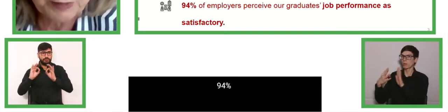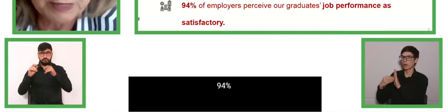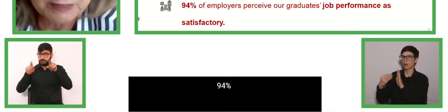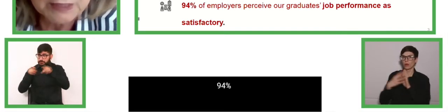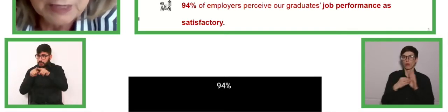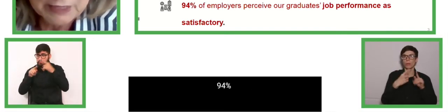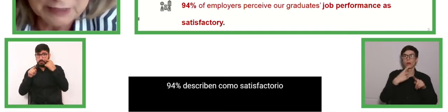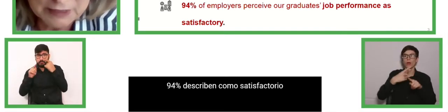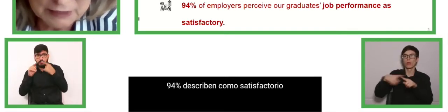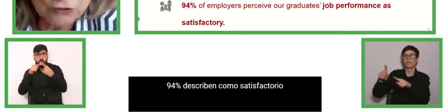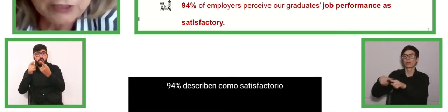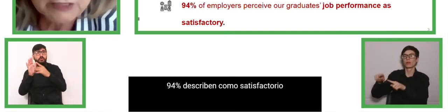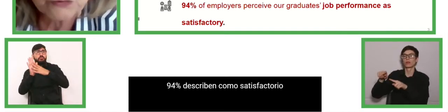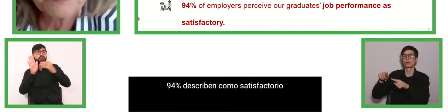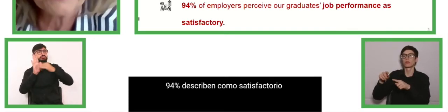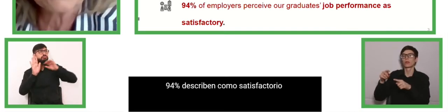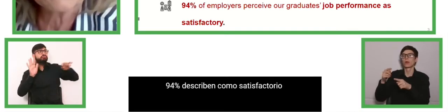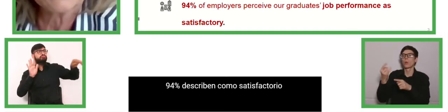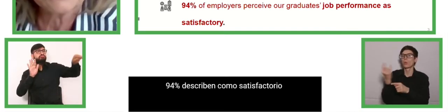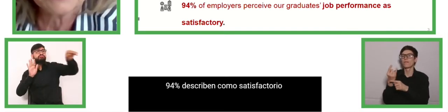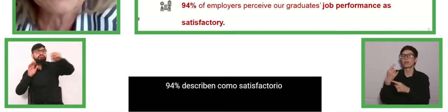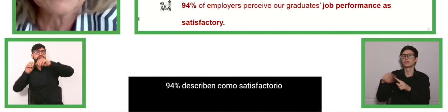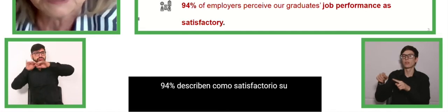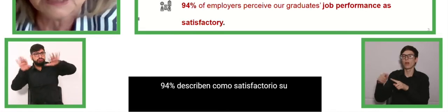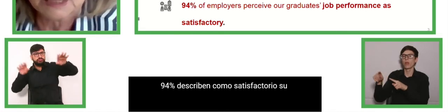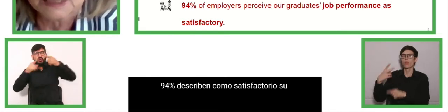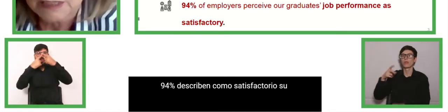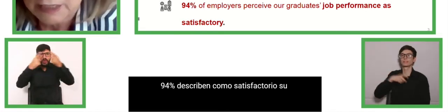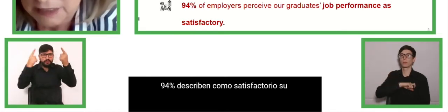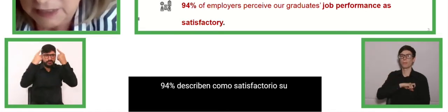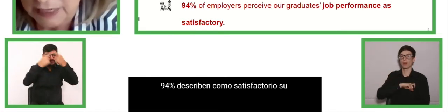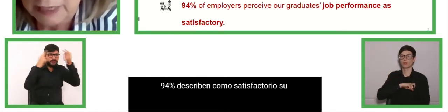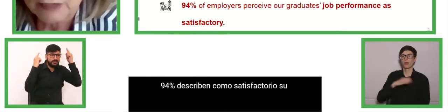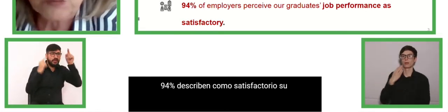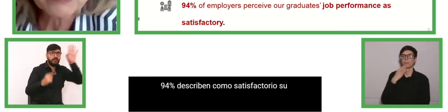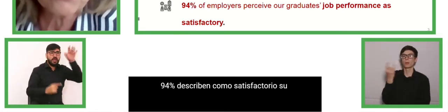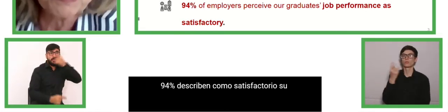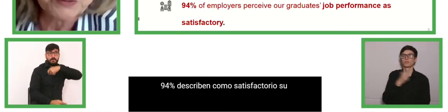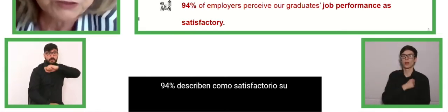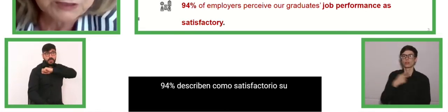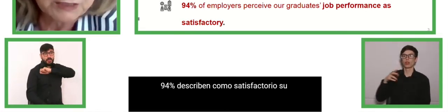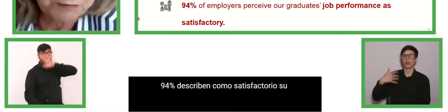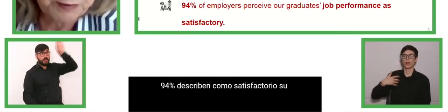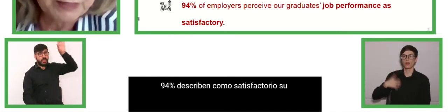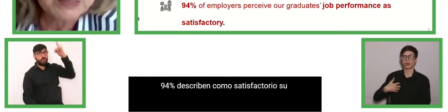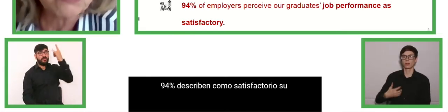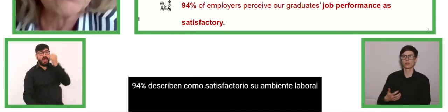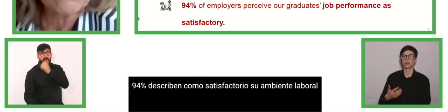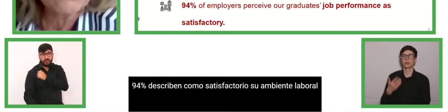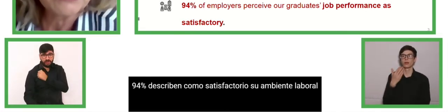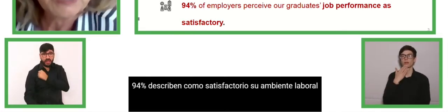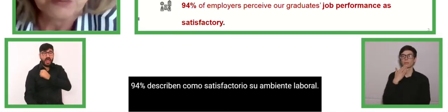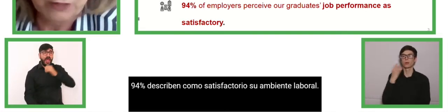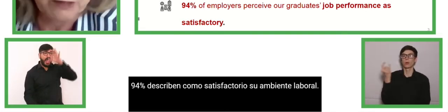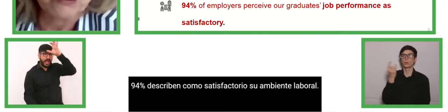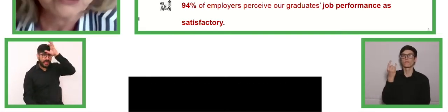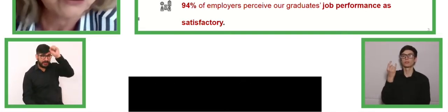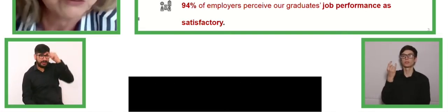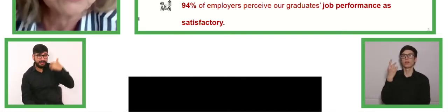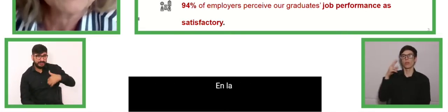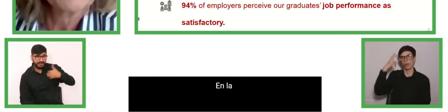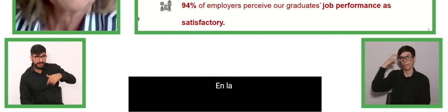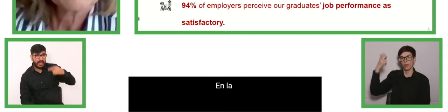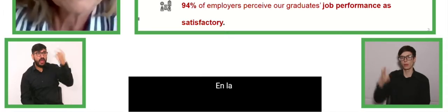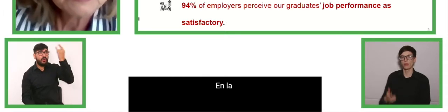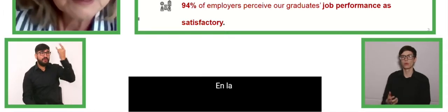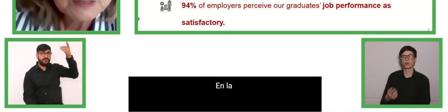in Spain, in Catholic University in Argentina, in Anahuac University in Mexico, among others.